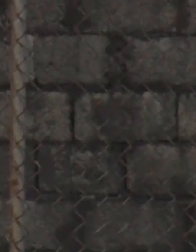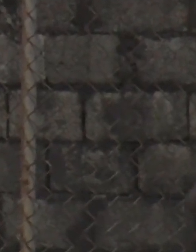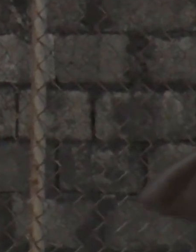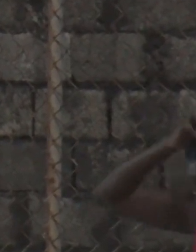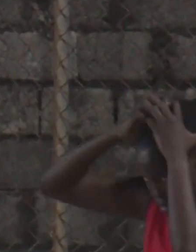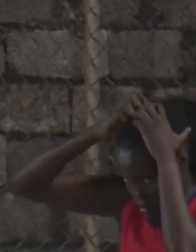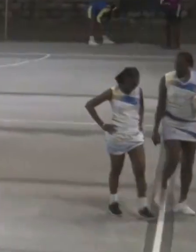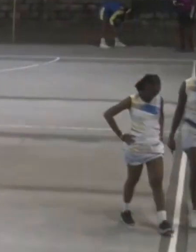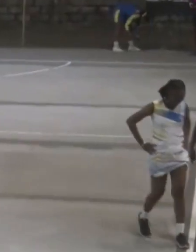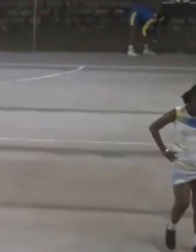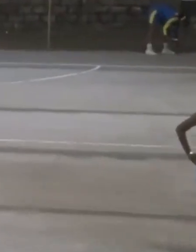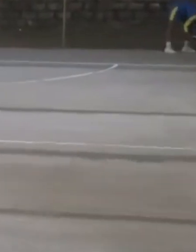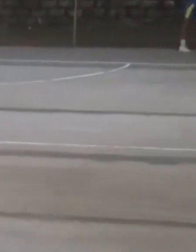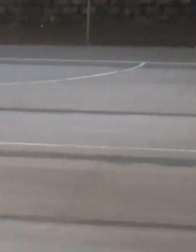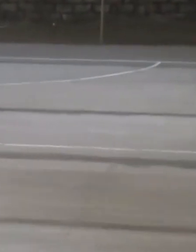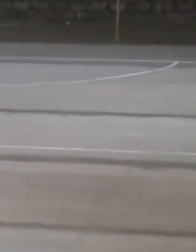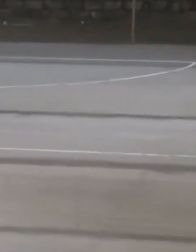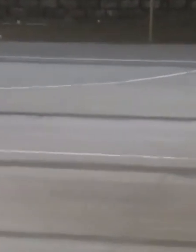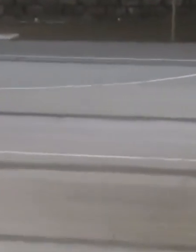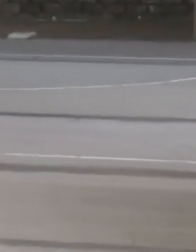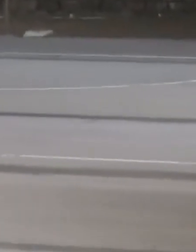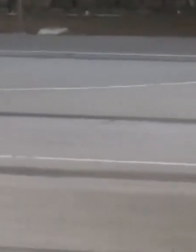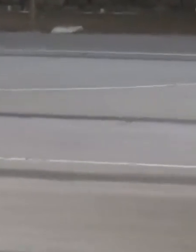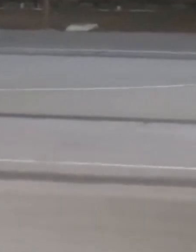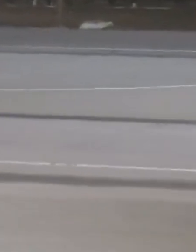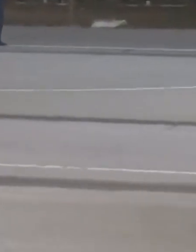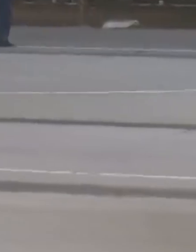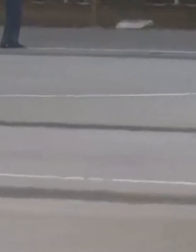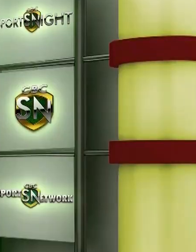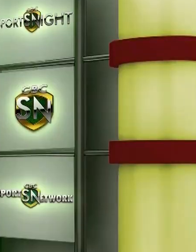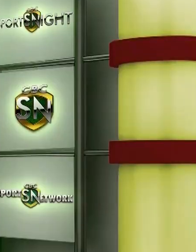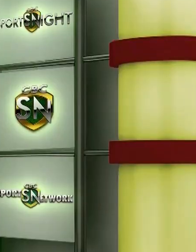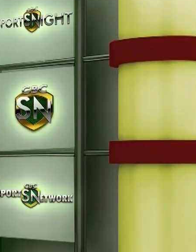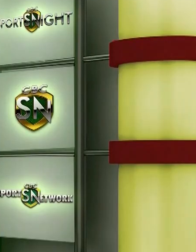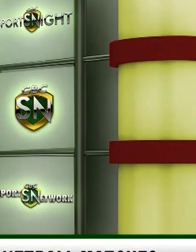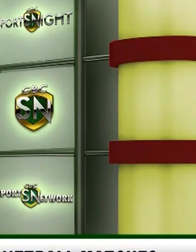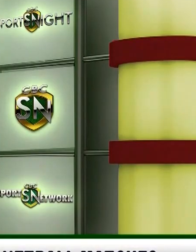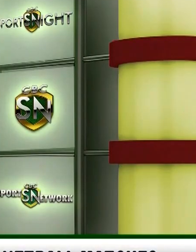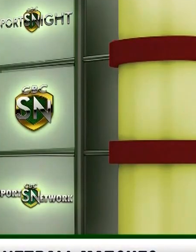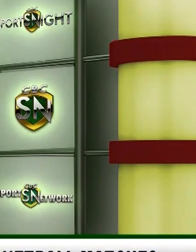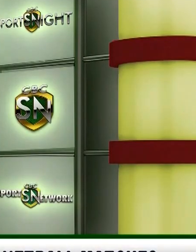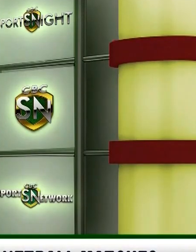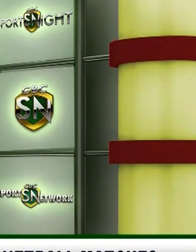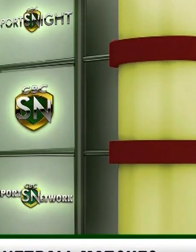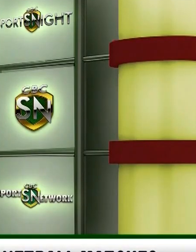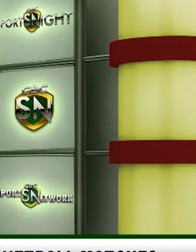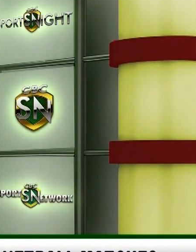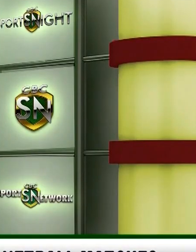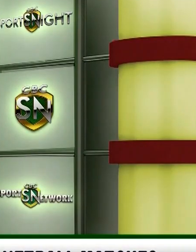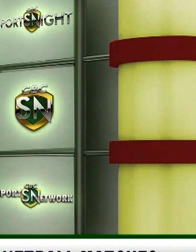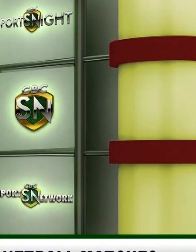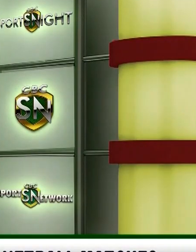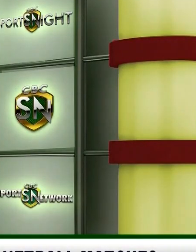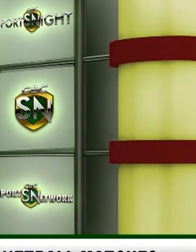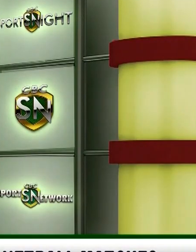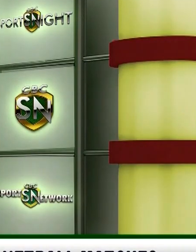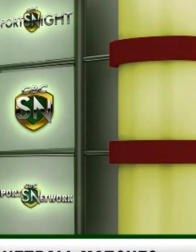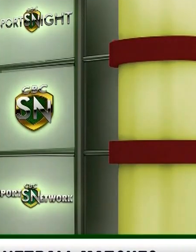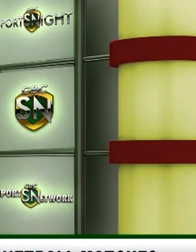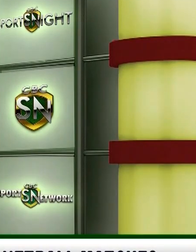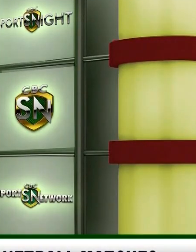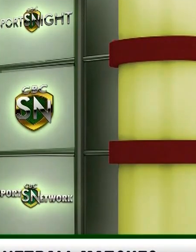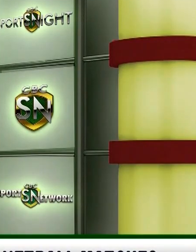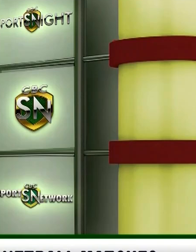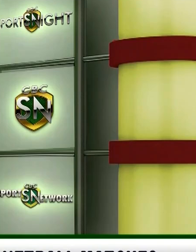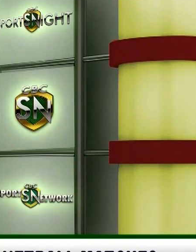45-40. Anmar Goodrich-Boyce, CBC Sports. Yeah, thanks, Amar. Well, players and spectators involved